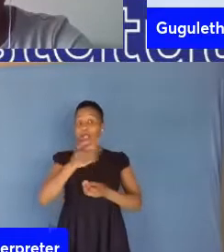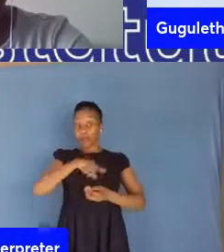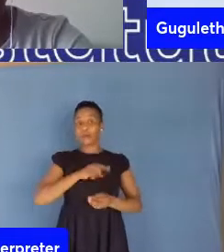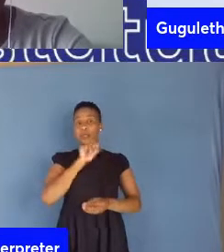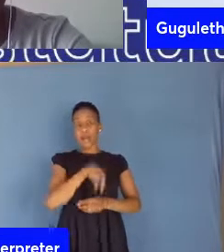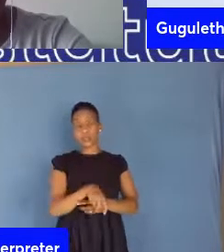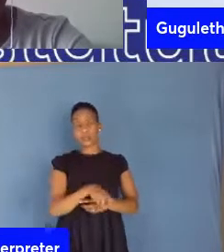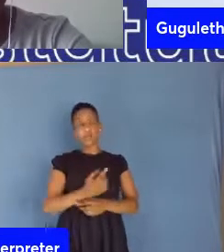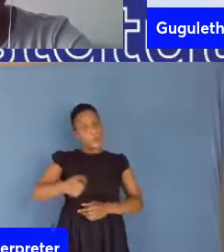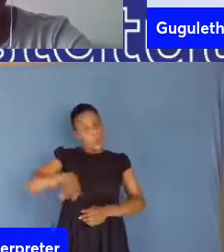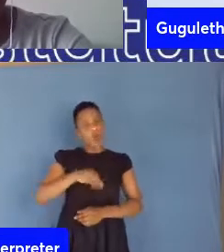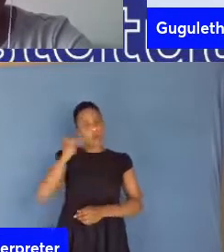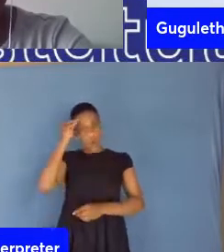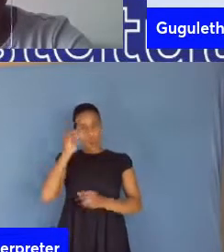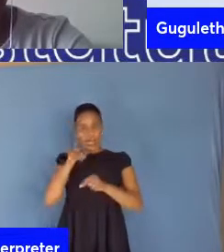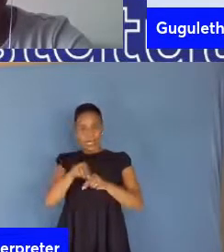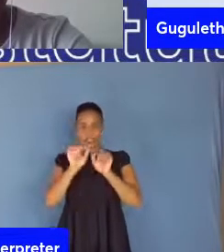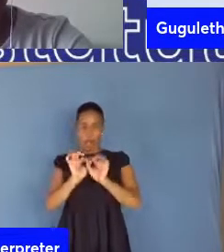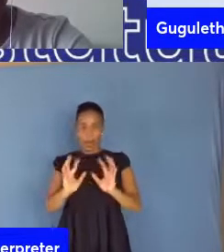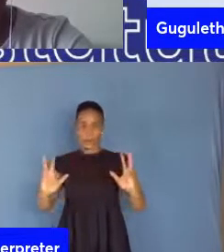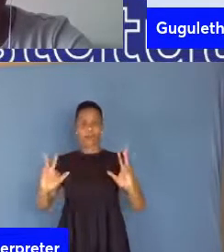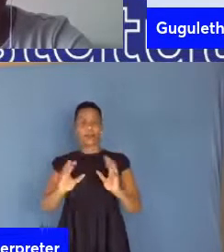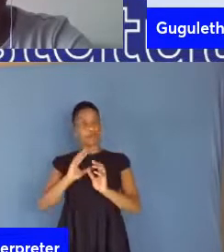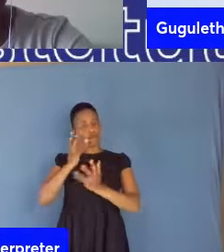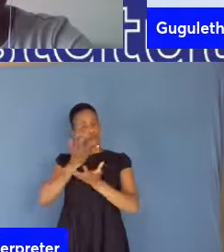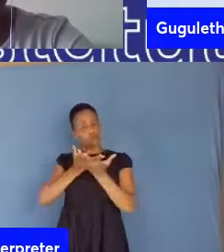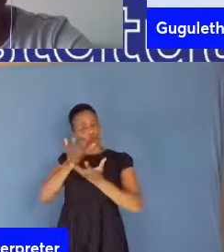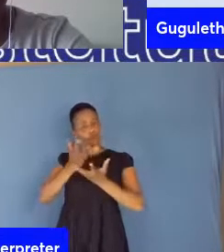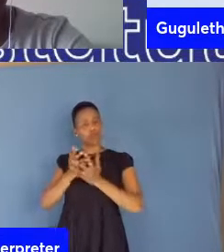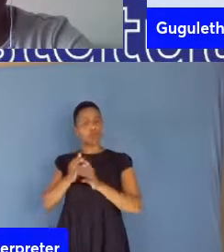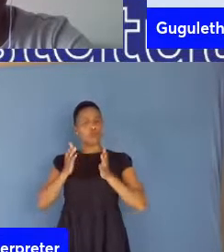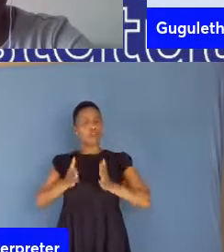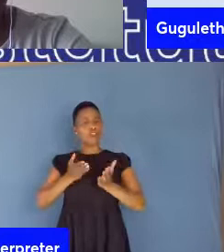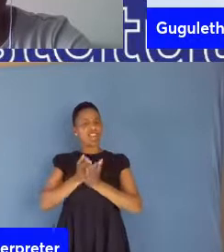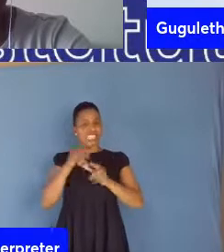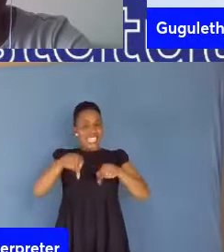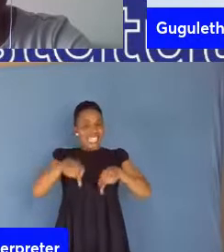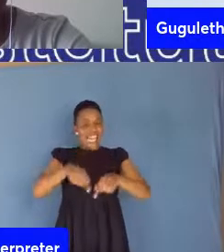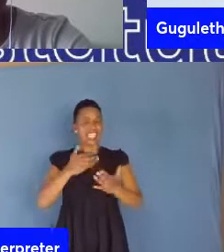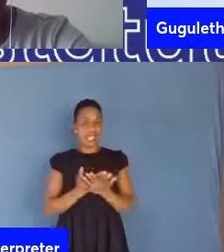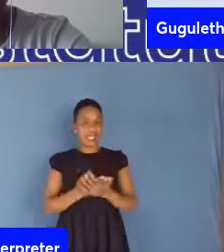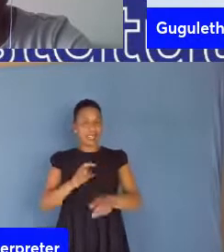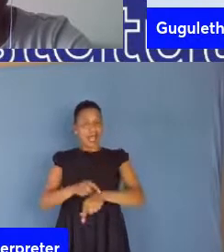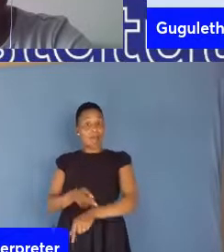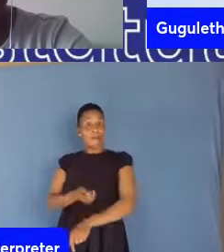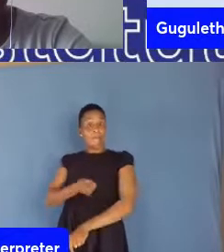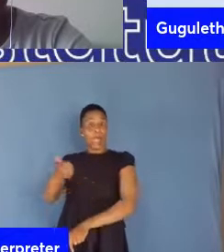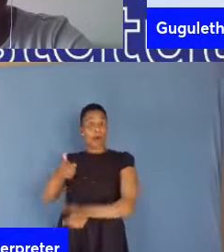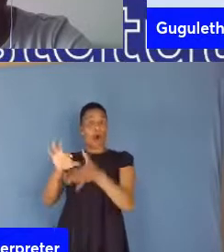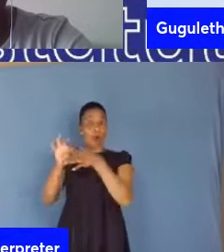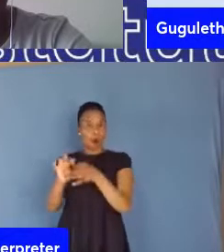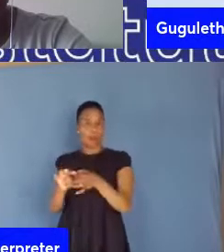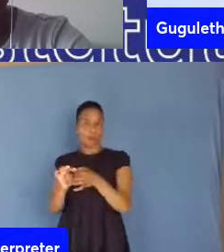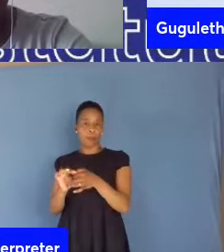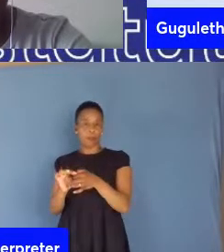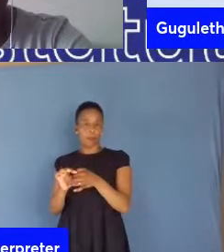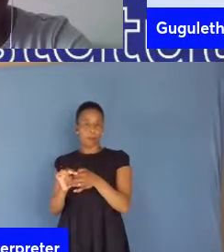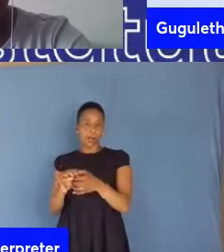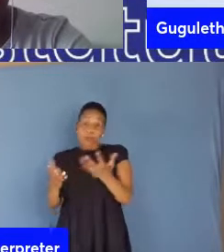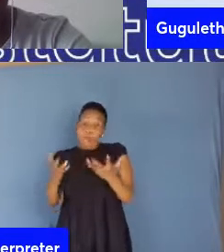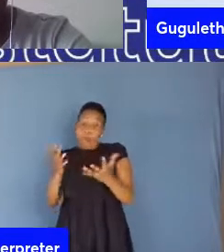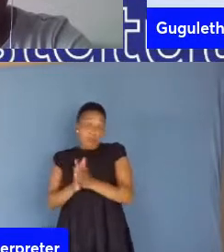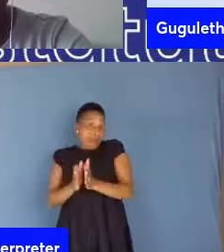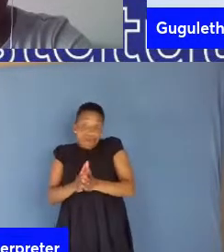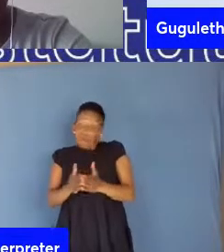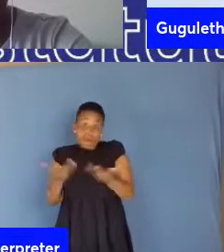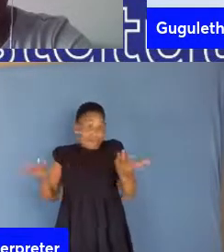that as much as we may talk here and talk human rights, when you go home, you may not even have a rank simply because you are a woman. It doesn't matter